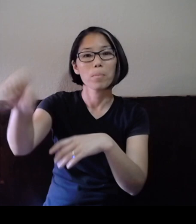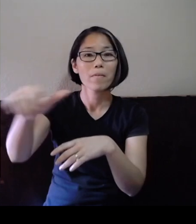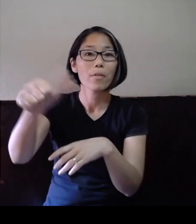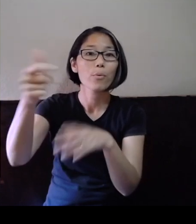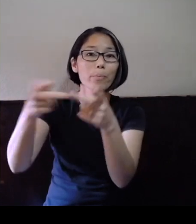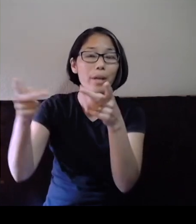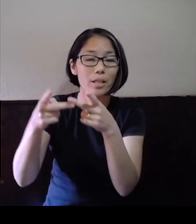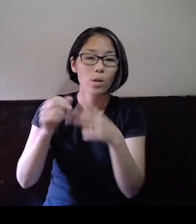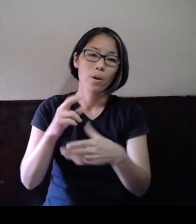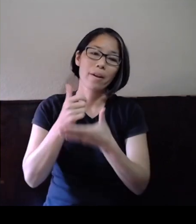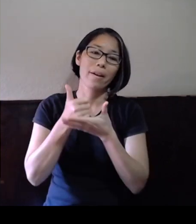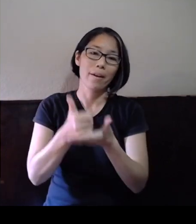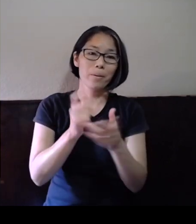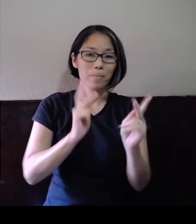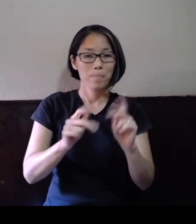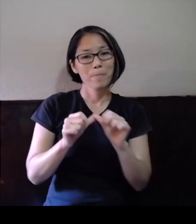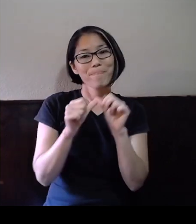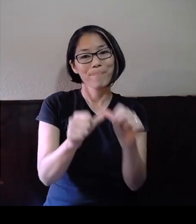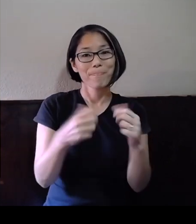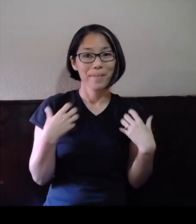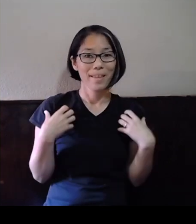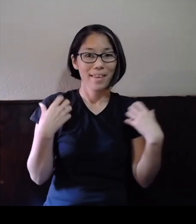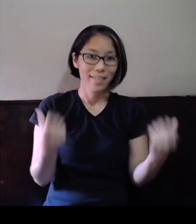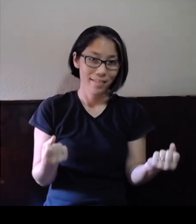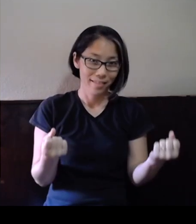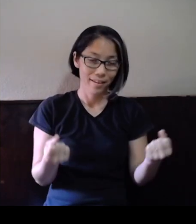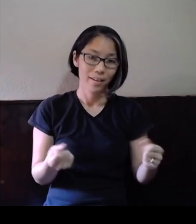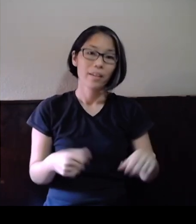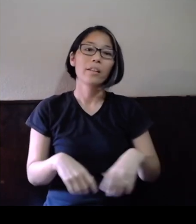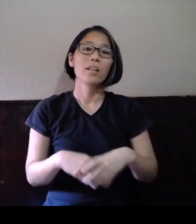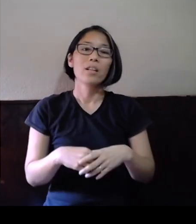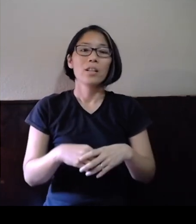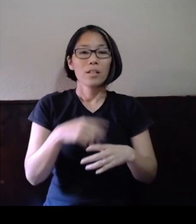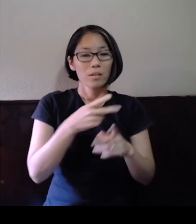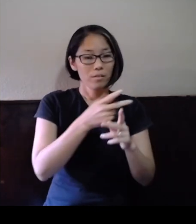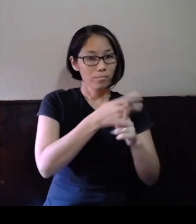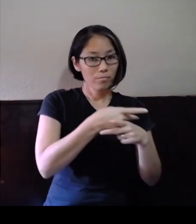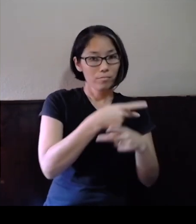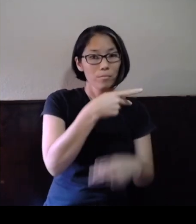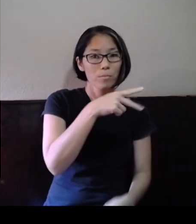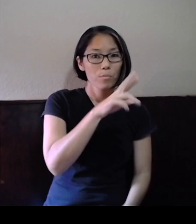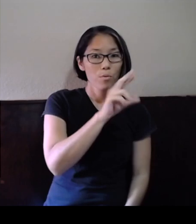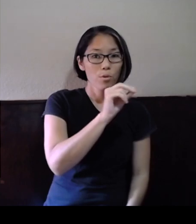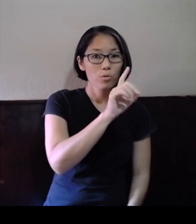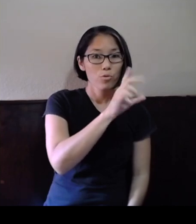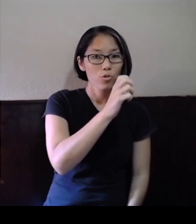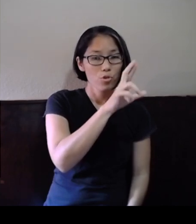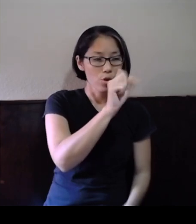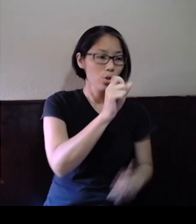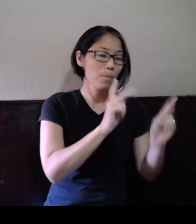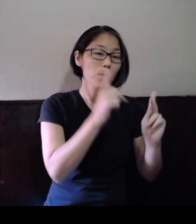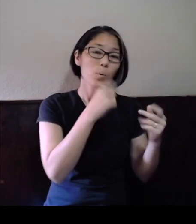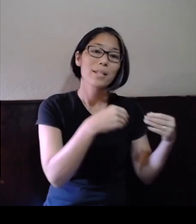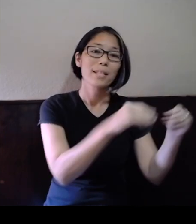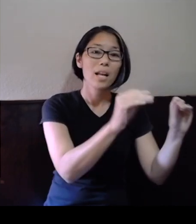Or help people stay healthy. Producers are people who sell goods and services.